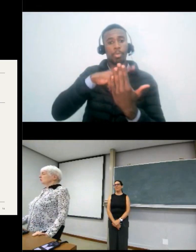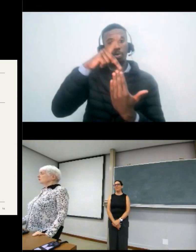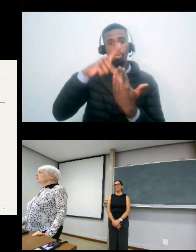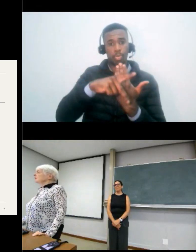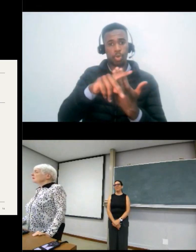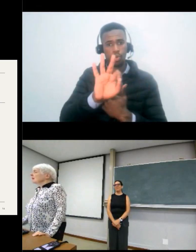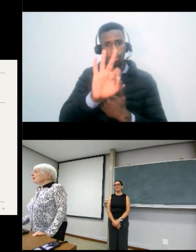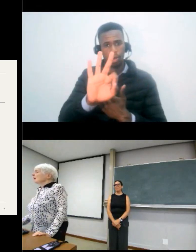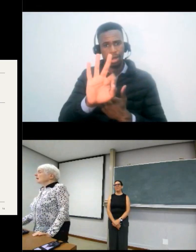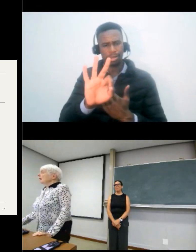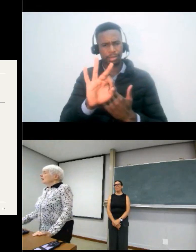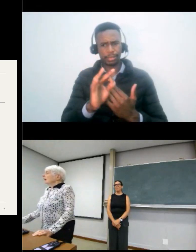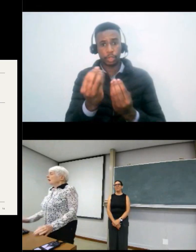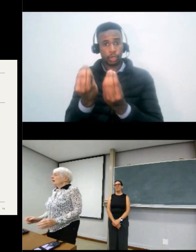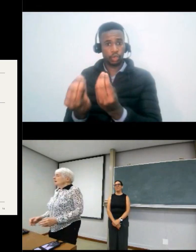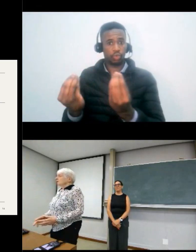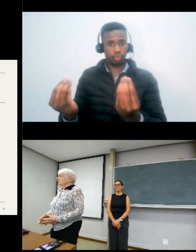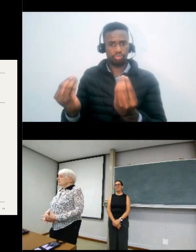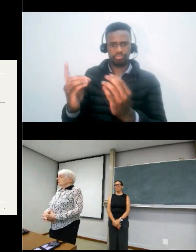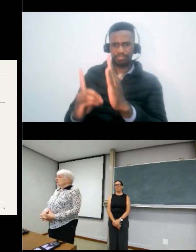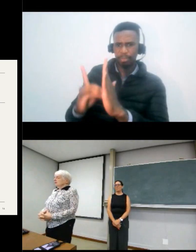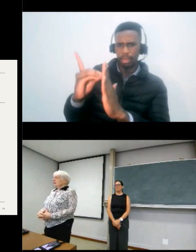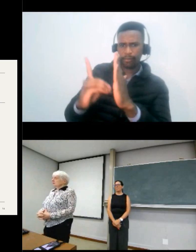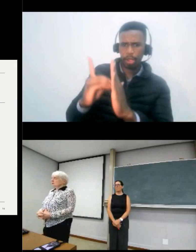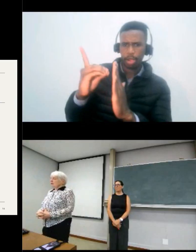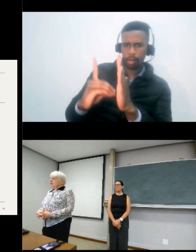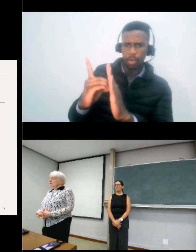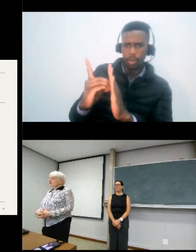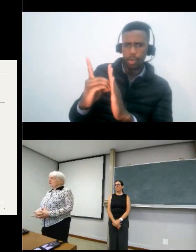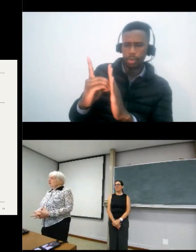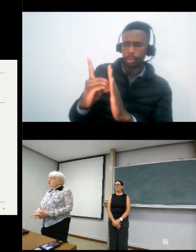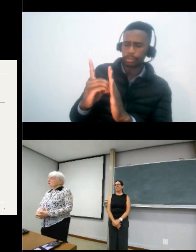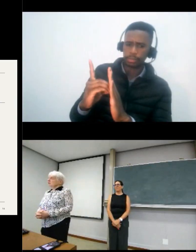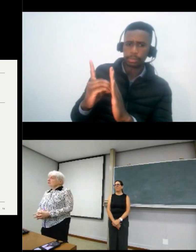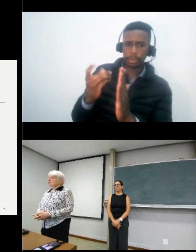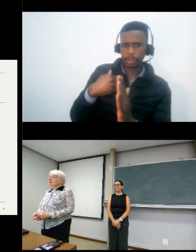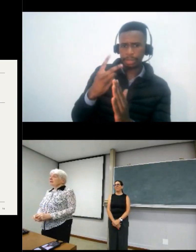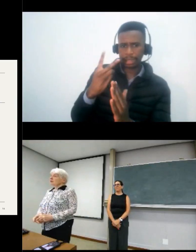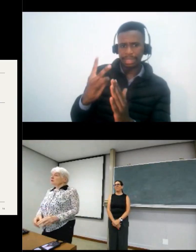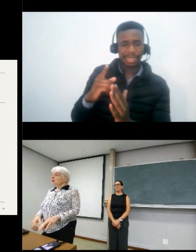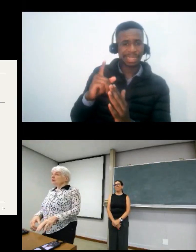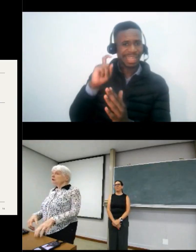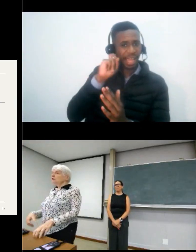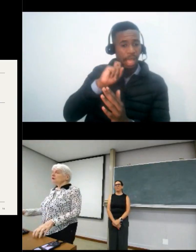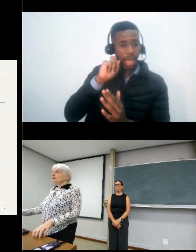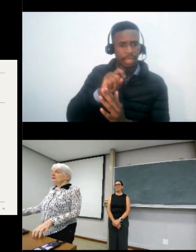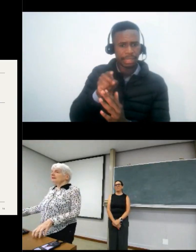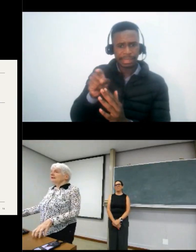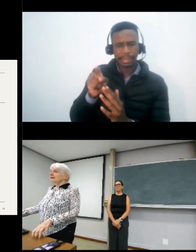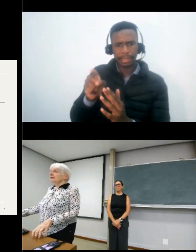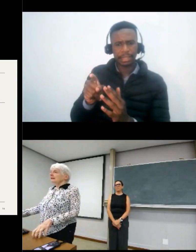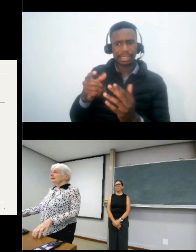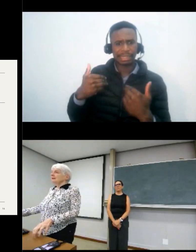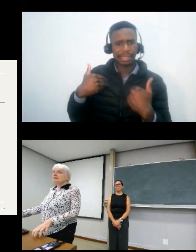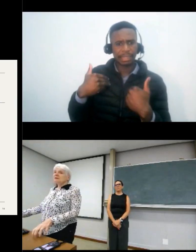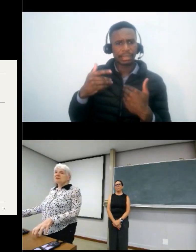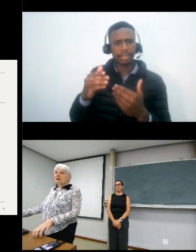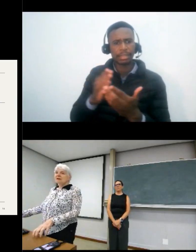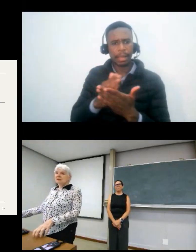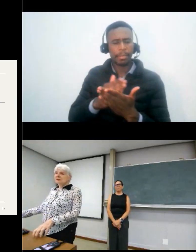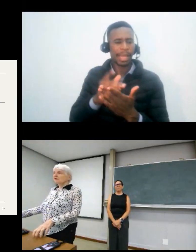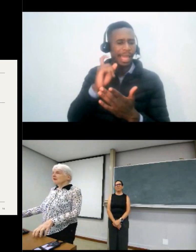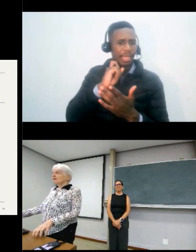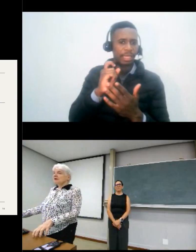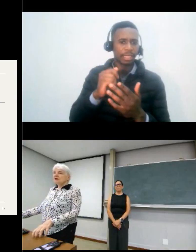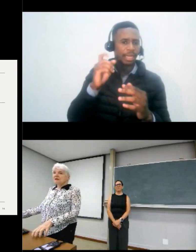in children. You see that there was age of diagnosis. There was a range between 0 and 6 years in terms